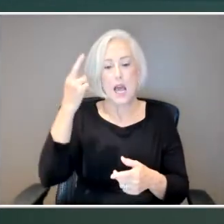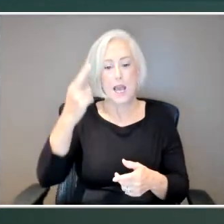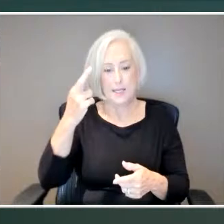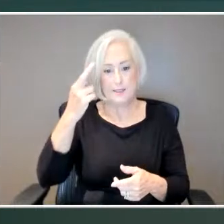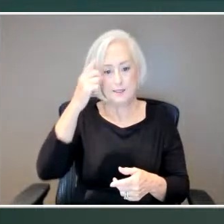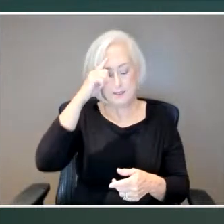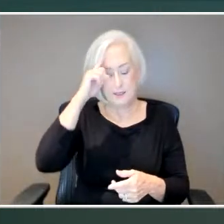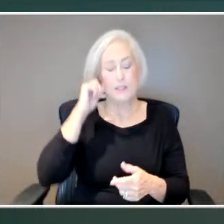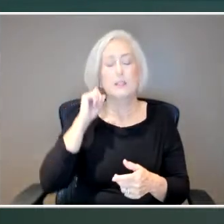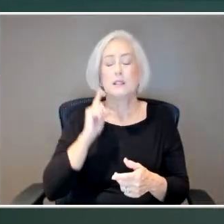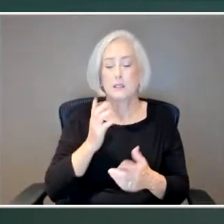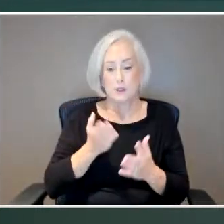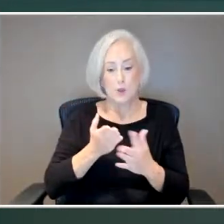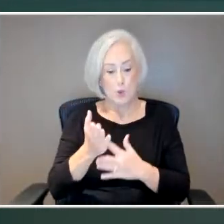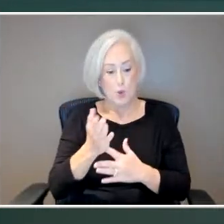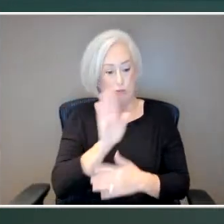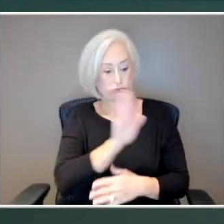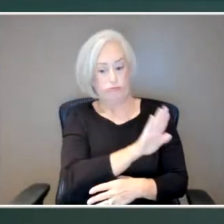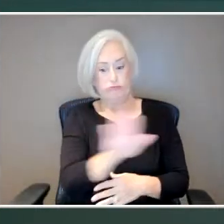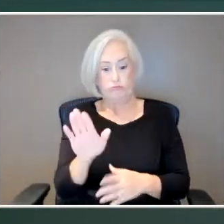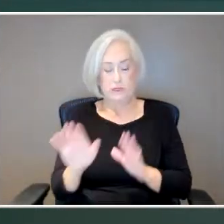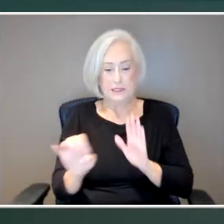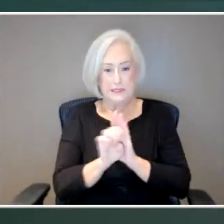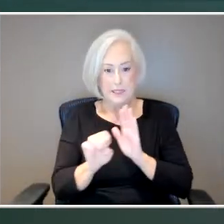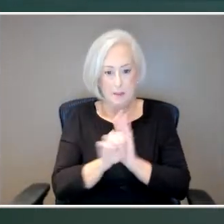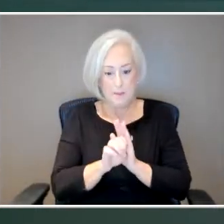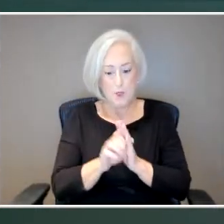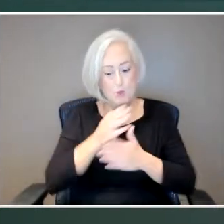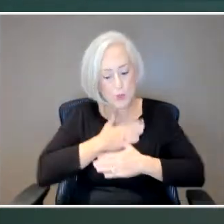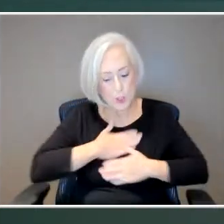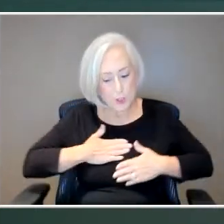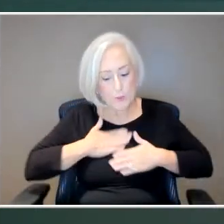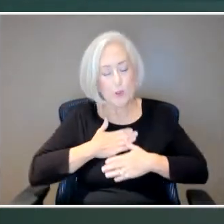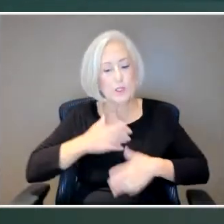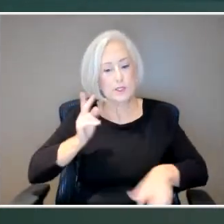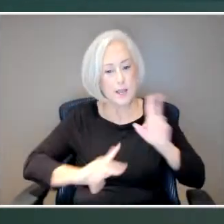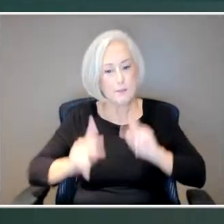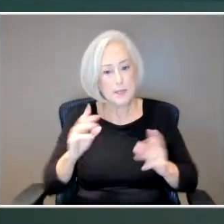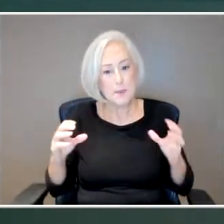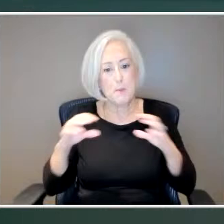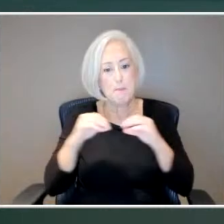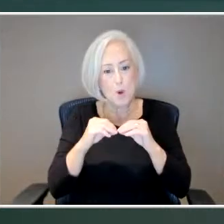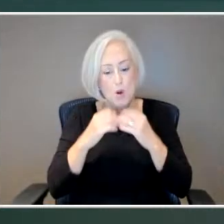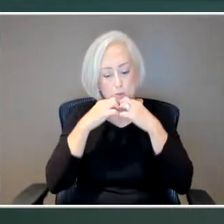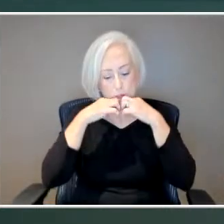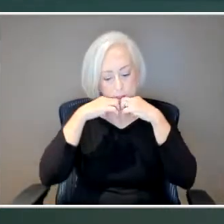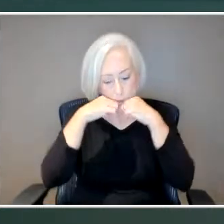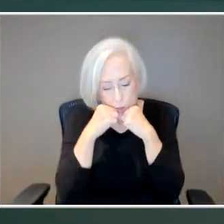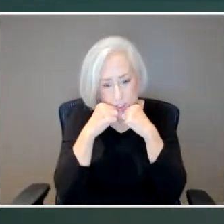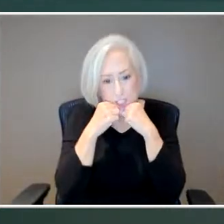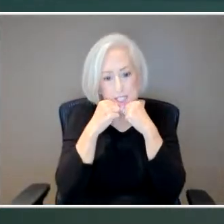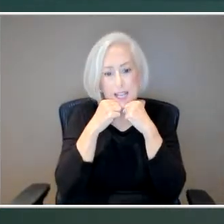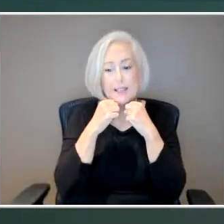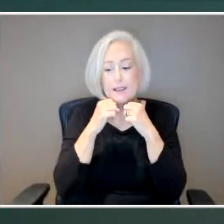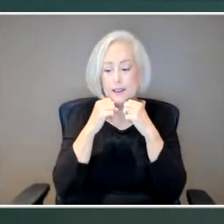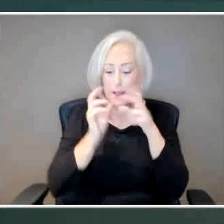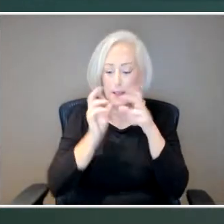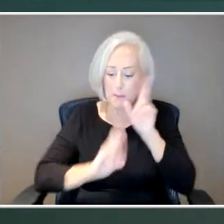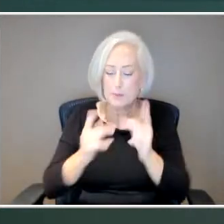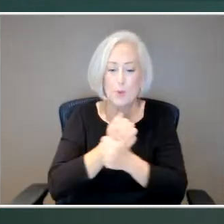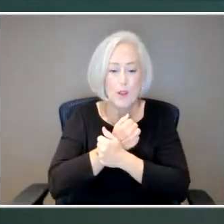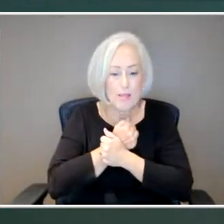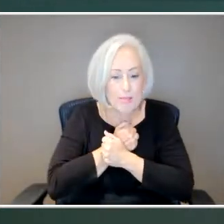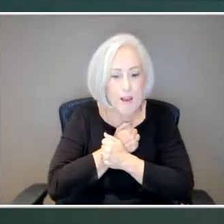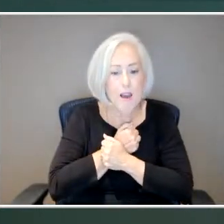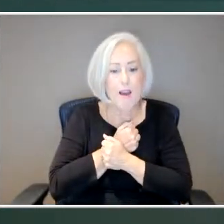the examples of people like Kerrie, we appreciate people so much more. We appreciate our own, loved ones and the memories that we're